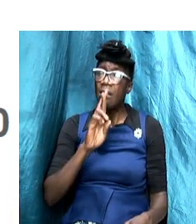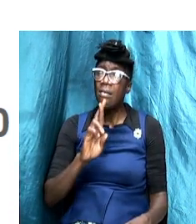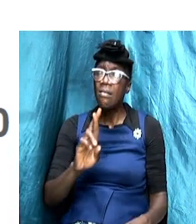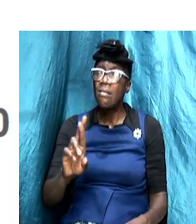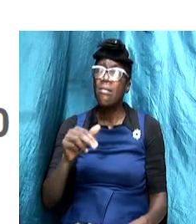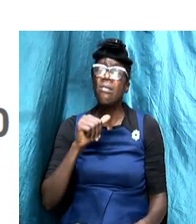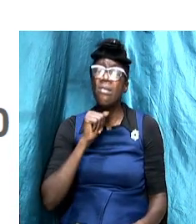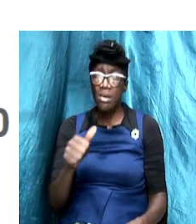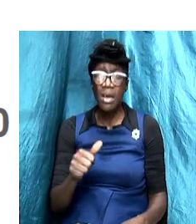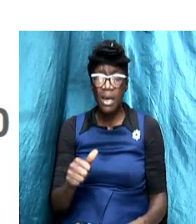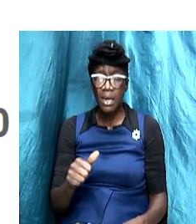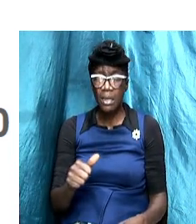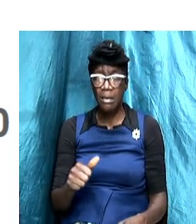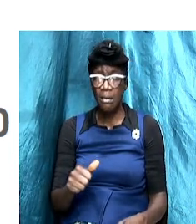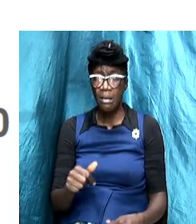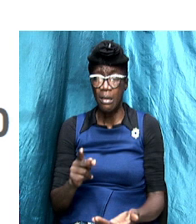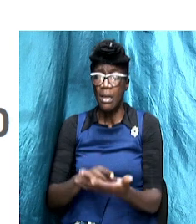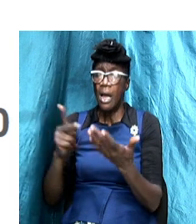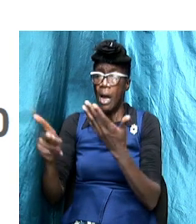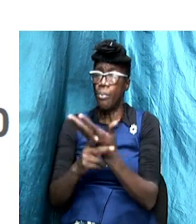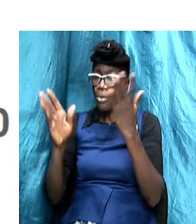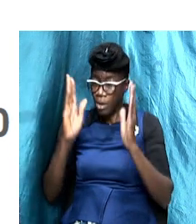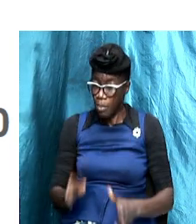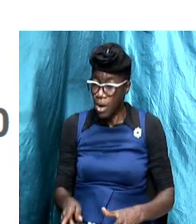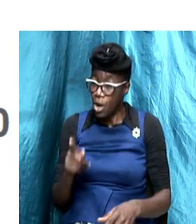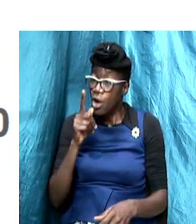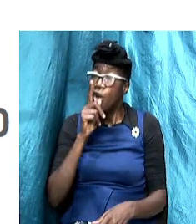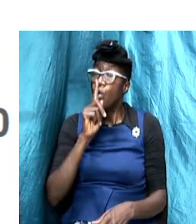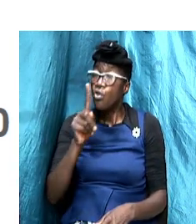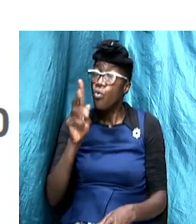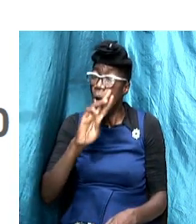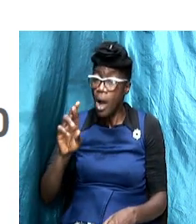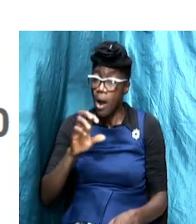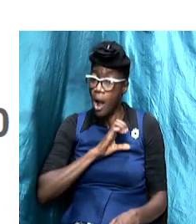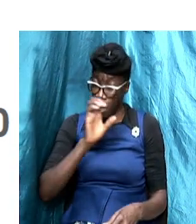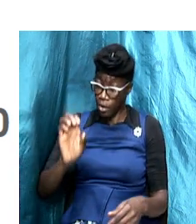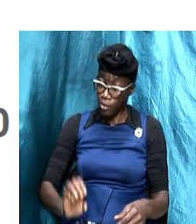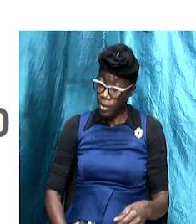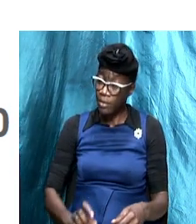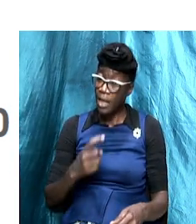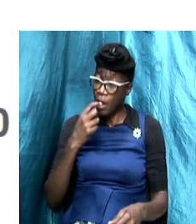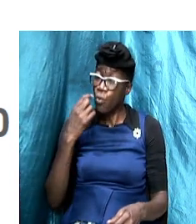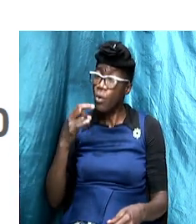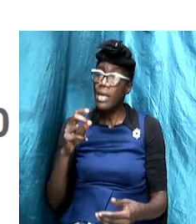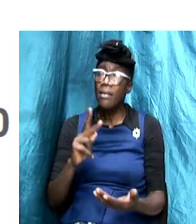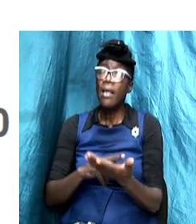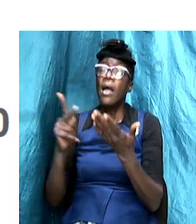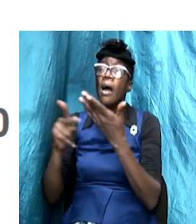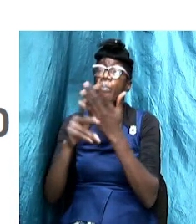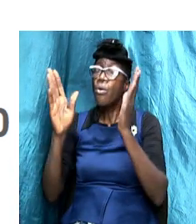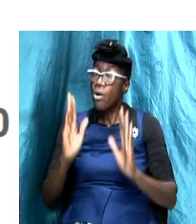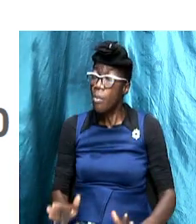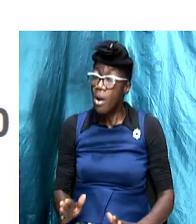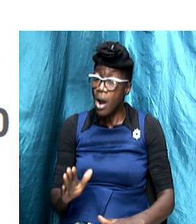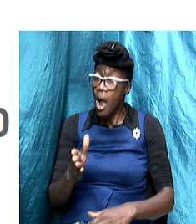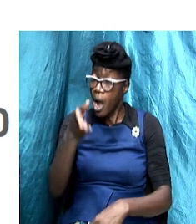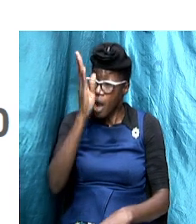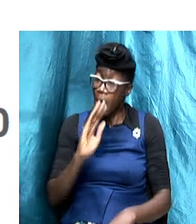you're not a programmer who is a saint. You're a saint who is a programmer. Because God has called you to be a